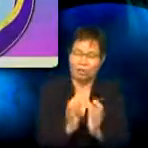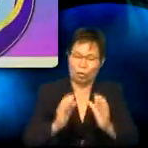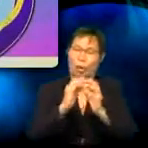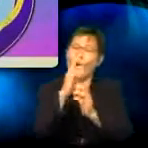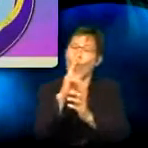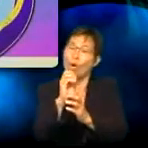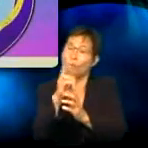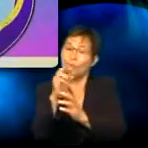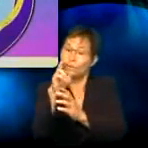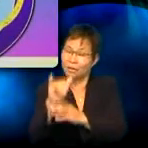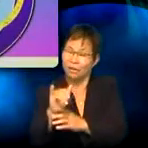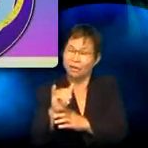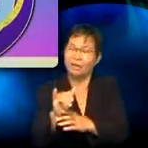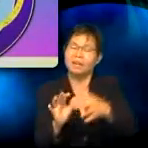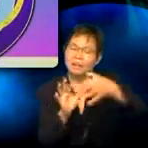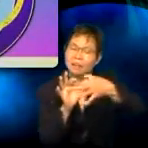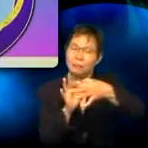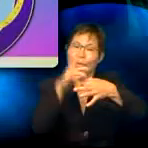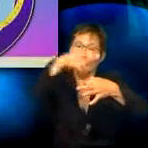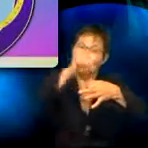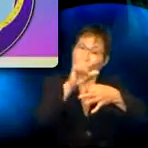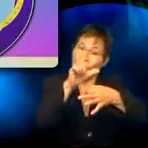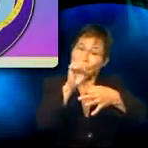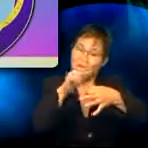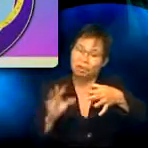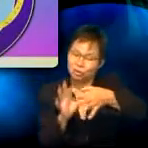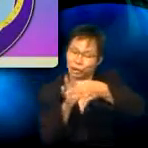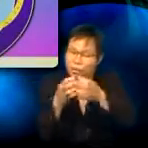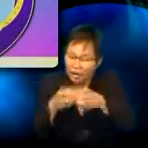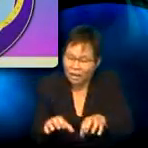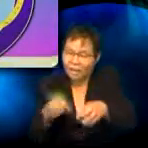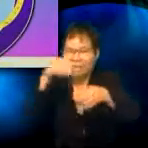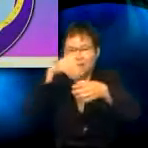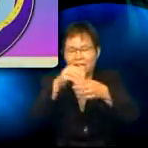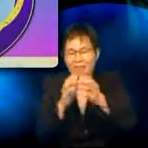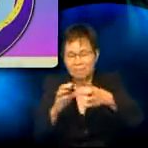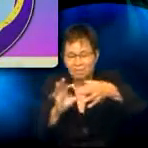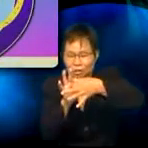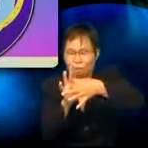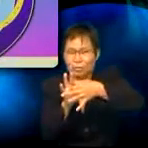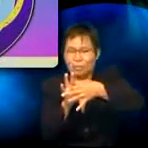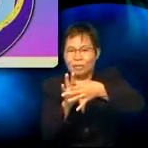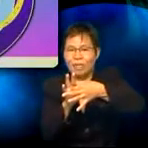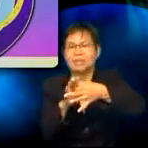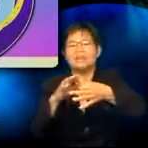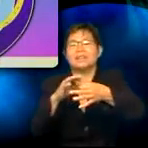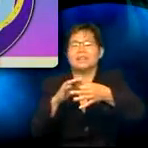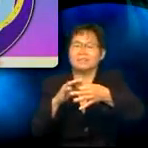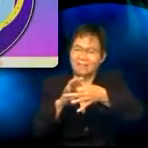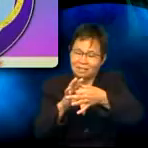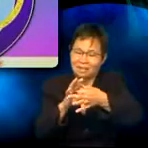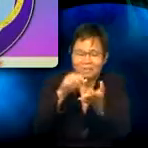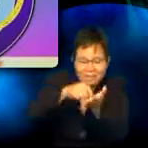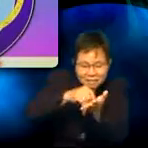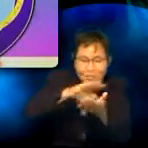pollen grain joins with an egg in the ovules and dum-de-dum, the seed begins to